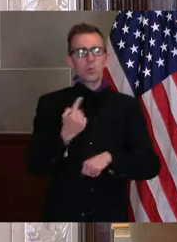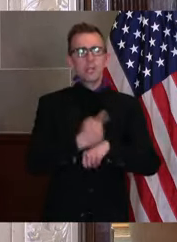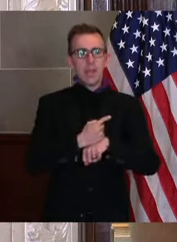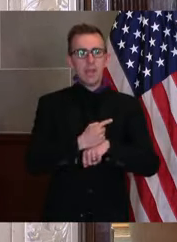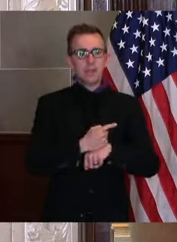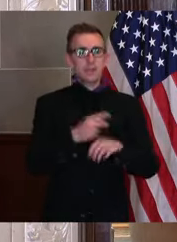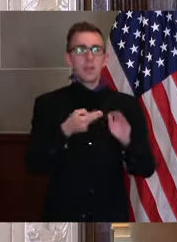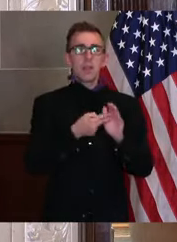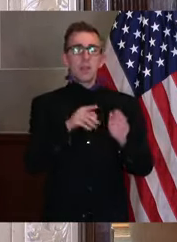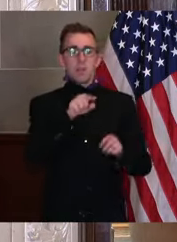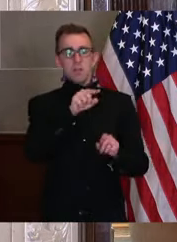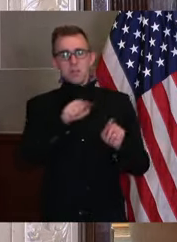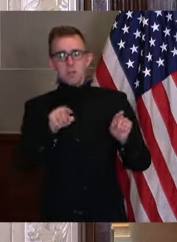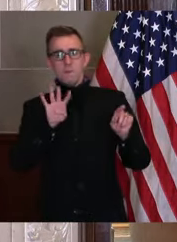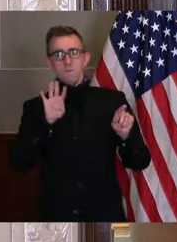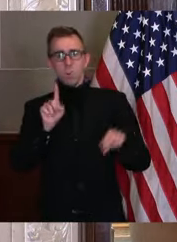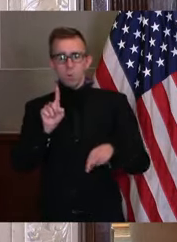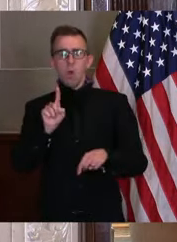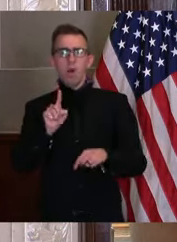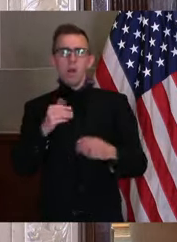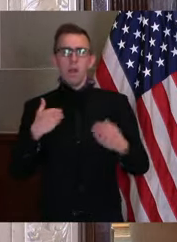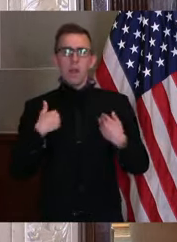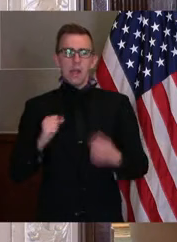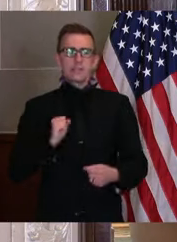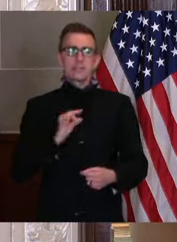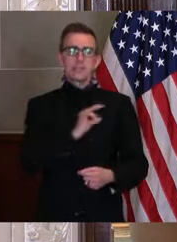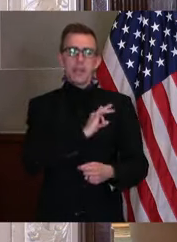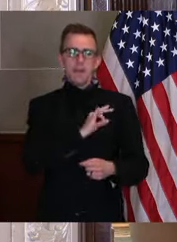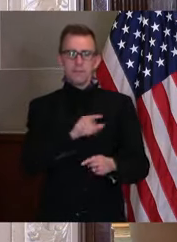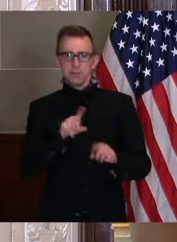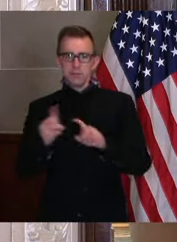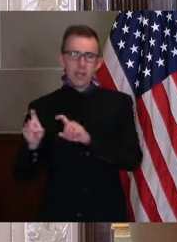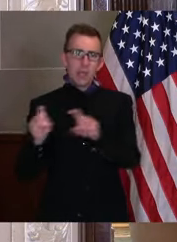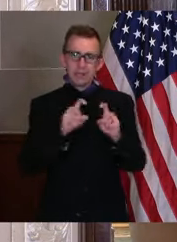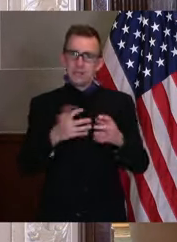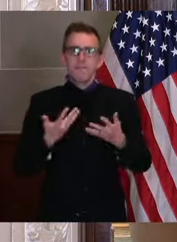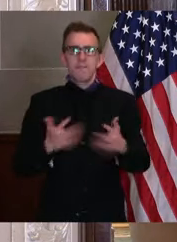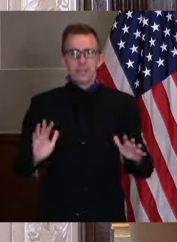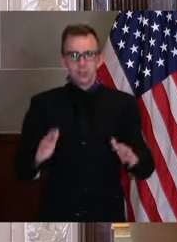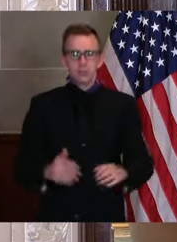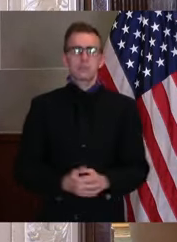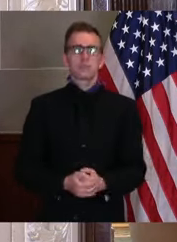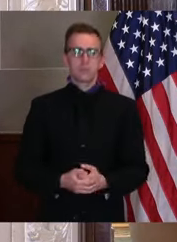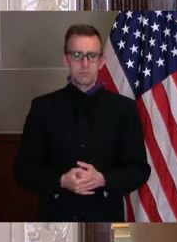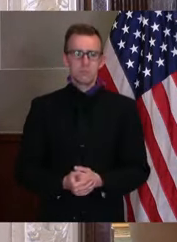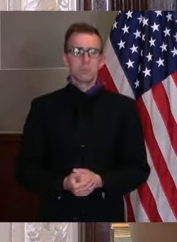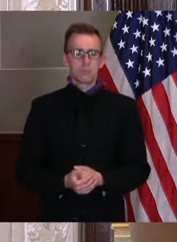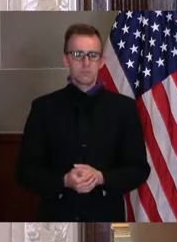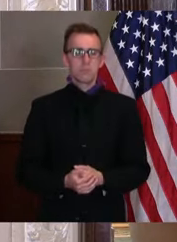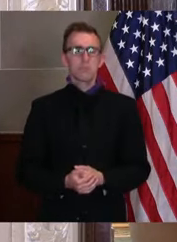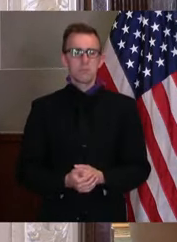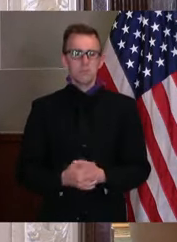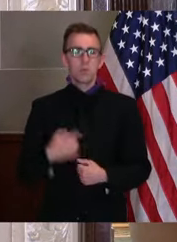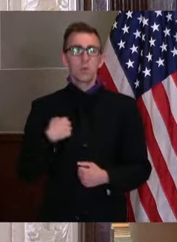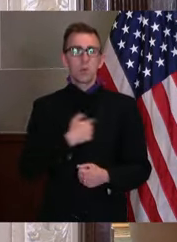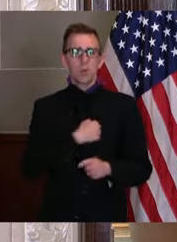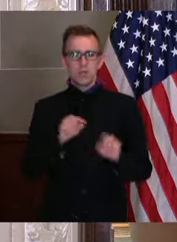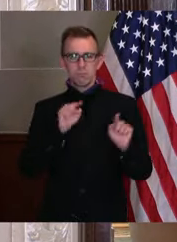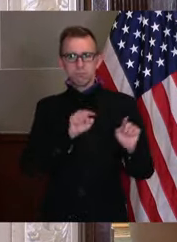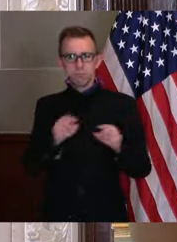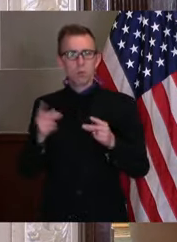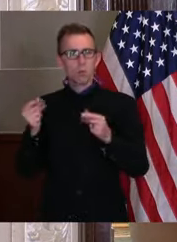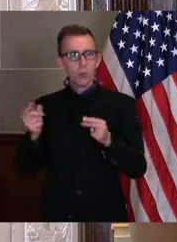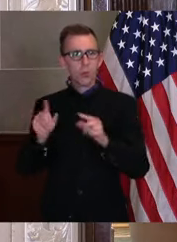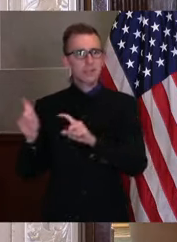41 have had faculty-wide testing completed, which we were able to move in quickly and be able to